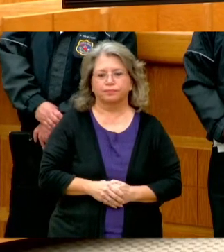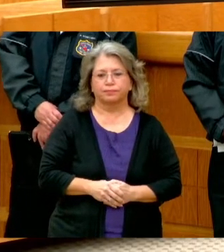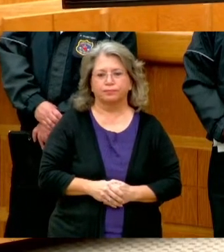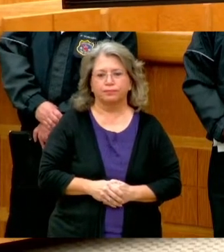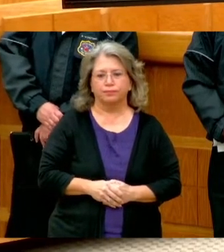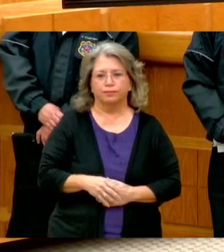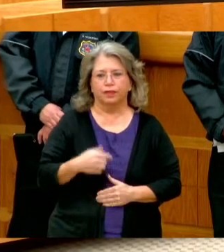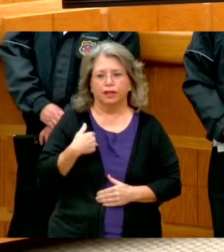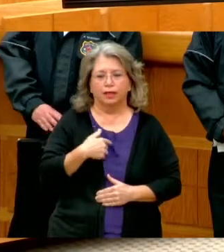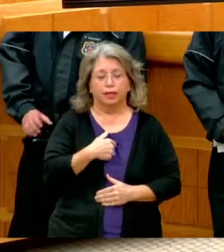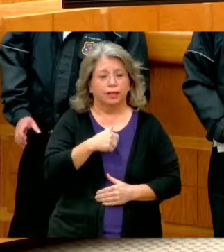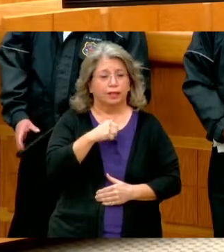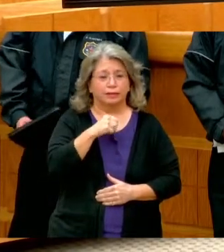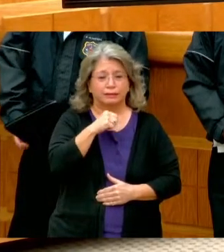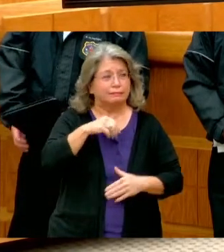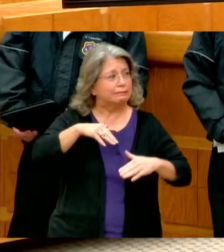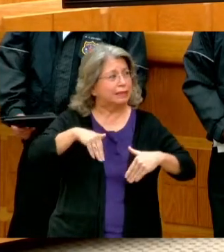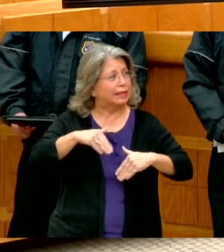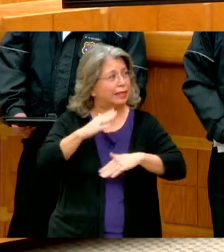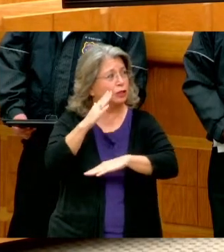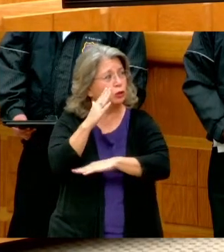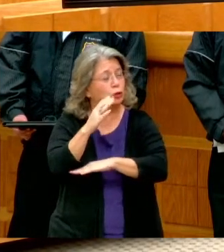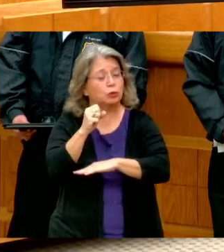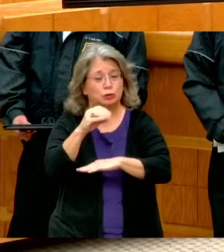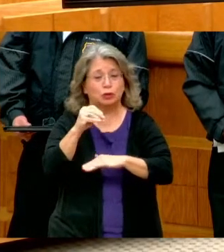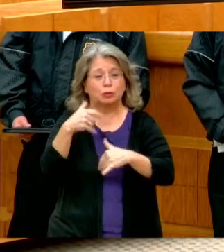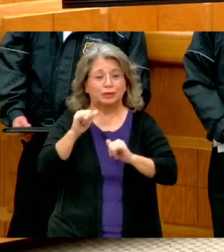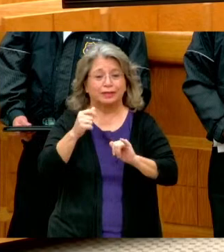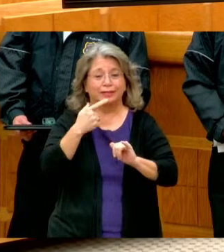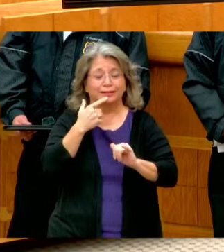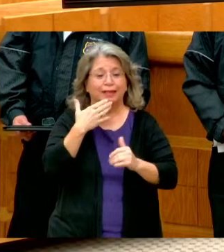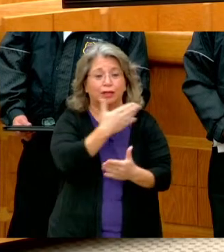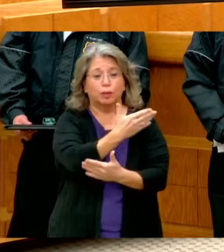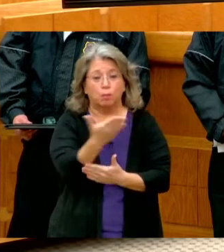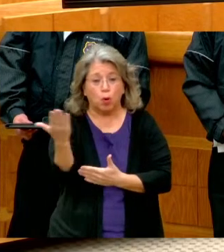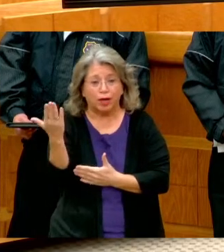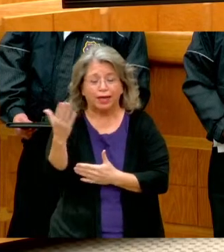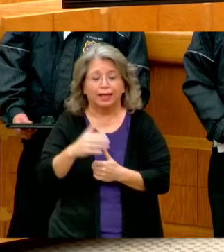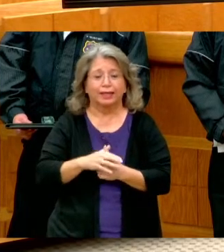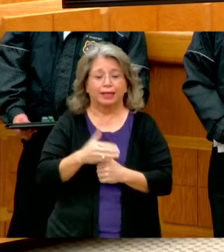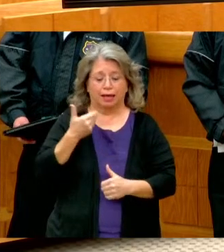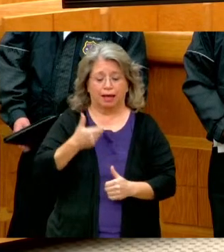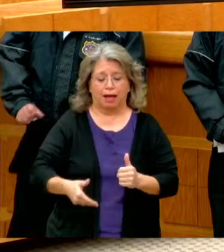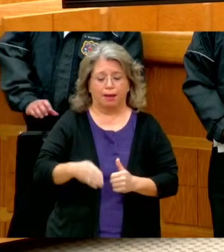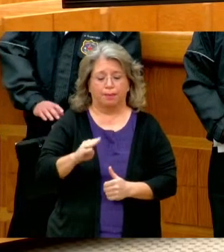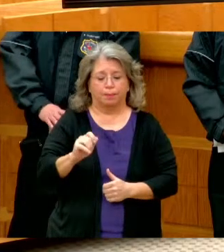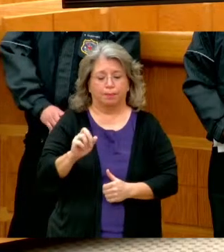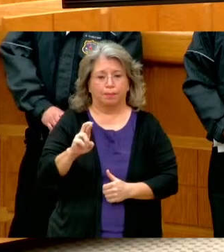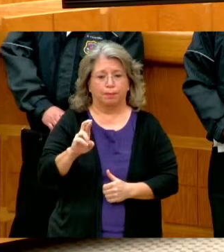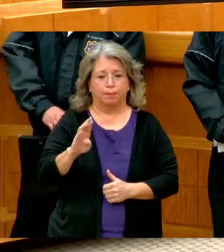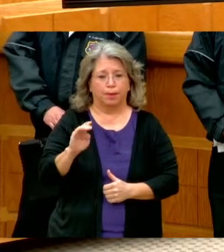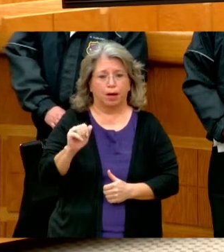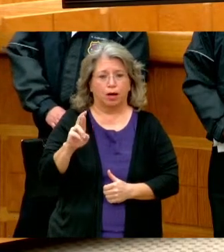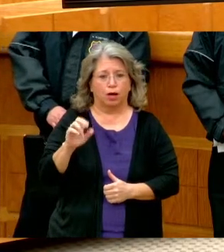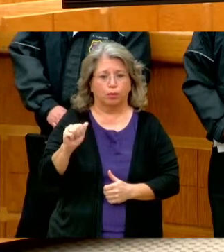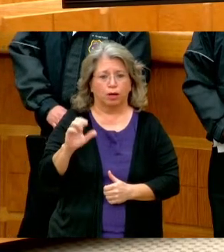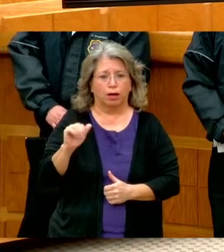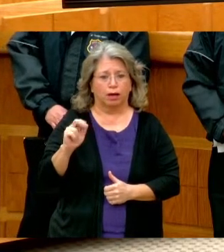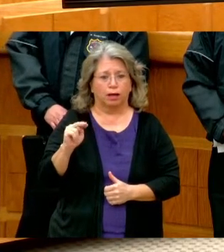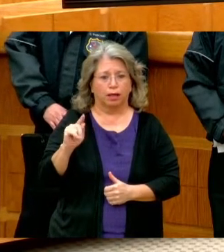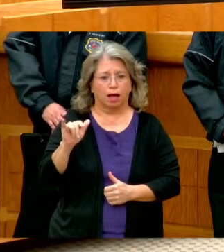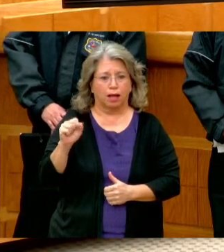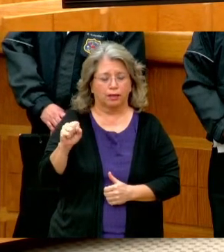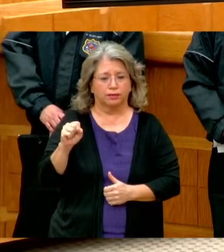We're not quite at noon, so it's still good morning to all of you. Barbara Canales, Nueces County Judge. Well, I am truly